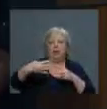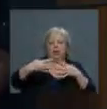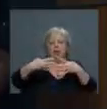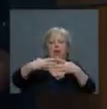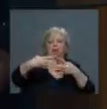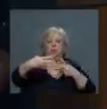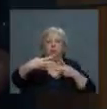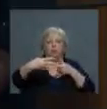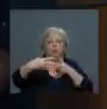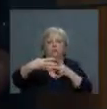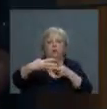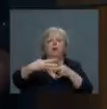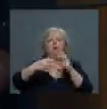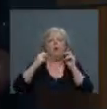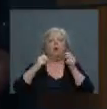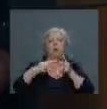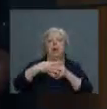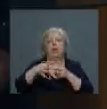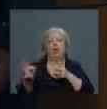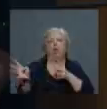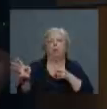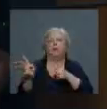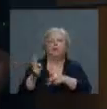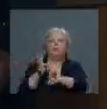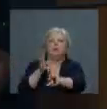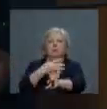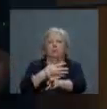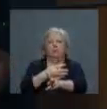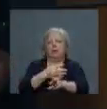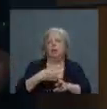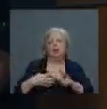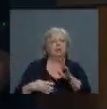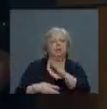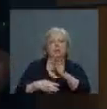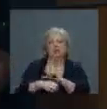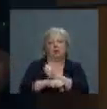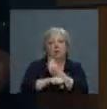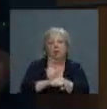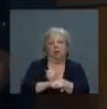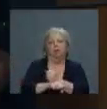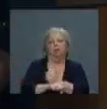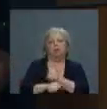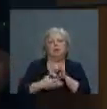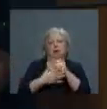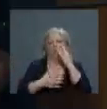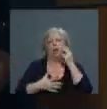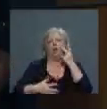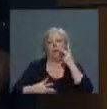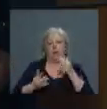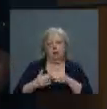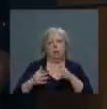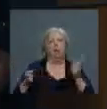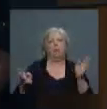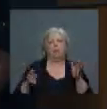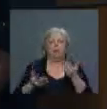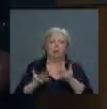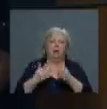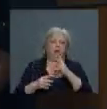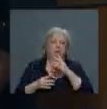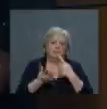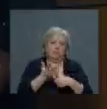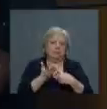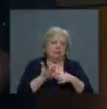never lock it. That's what happens at Otter Creek and some of those others that are down the street. So that's why you see those open. You might have been talking about a